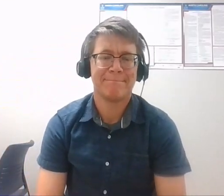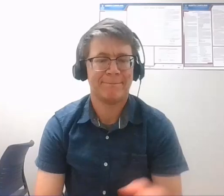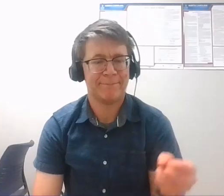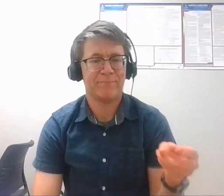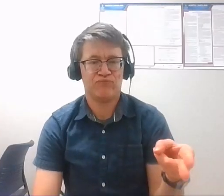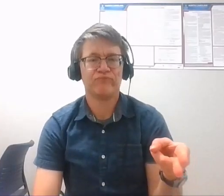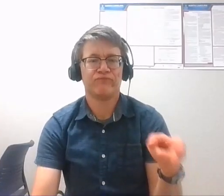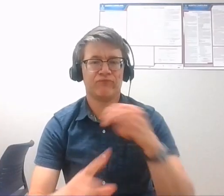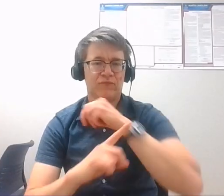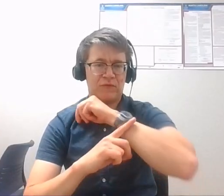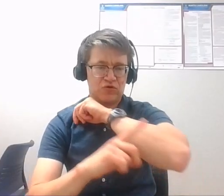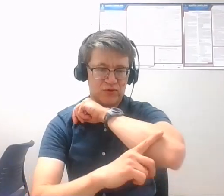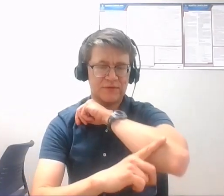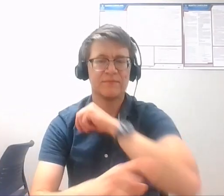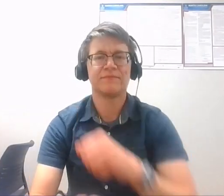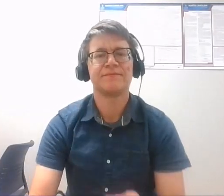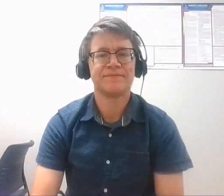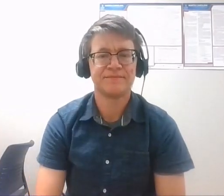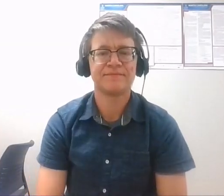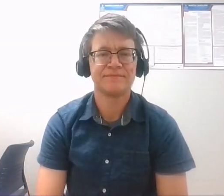Discard the mask in the trash.